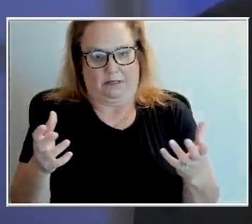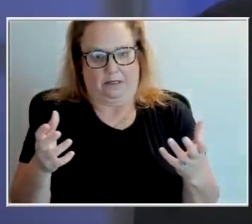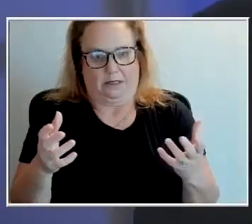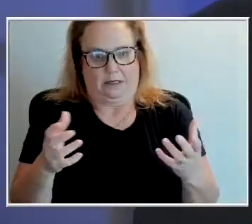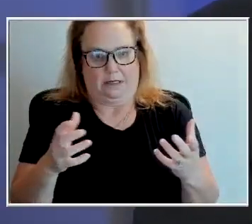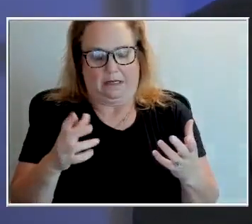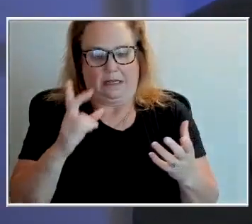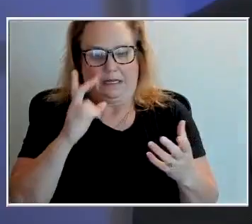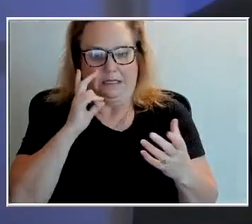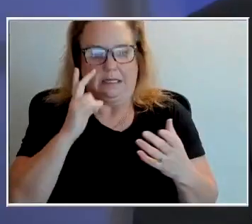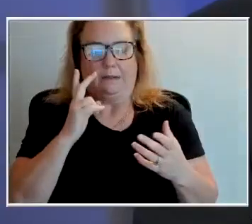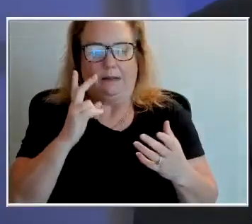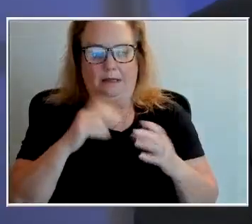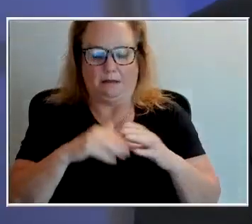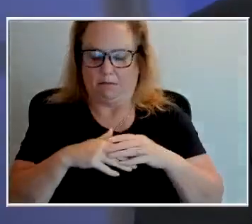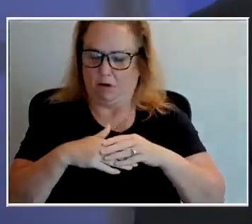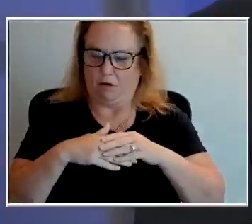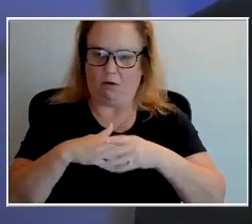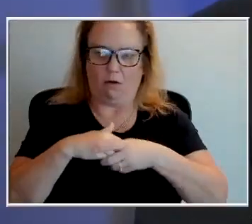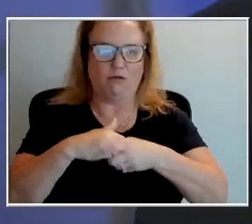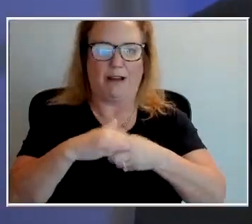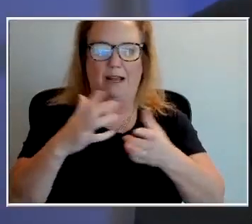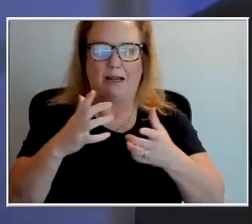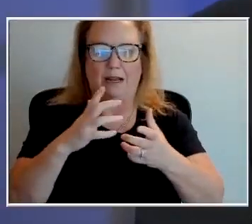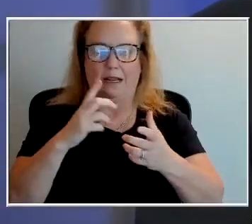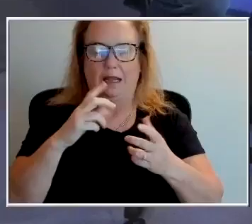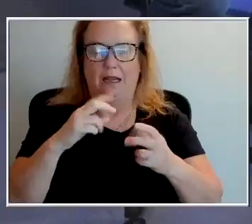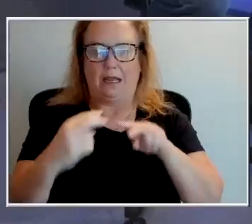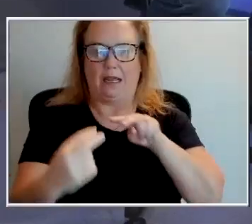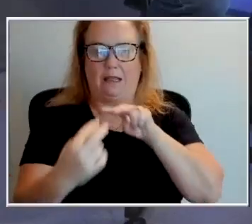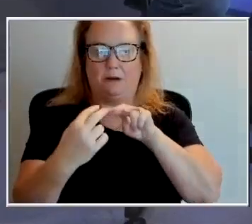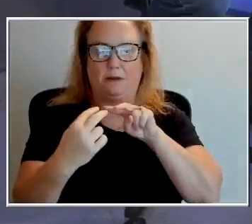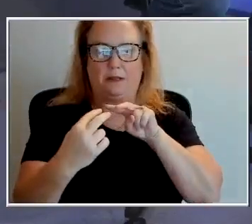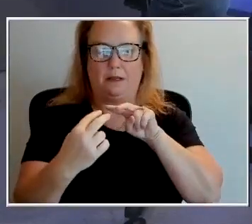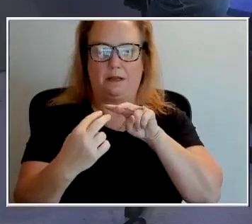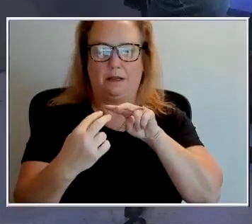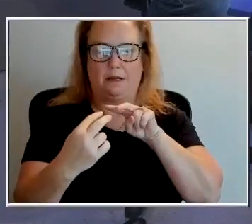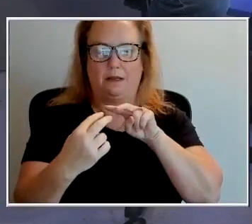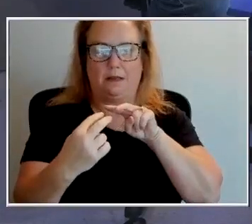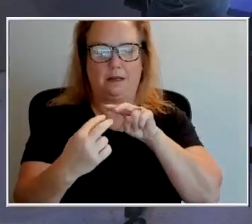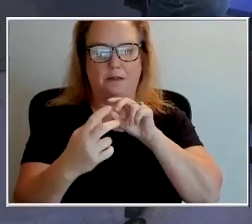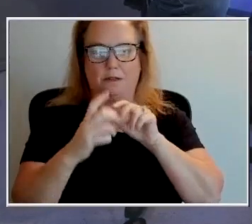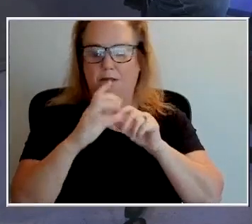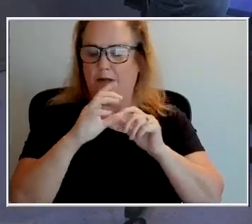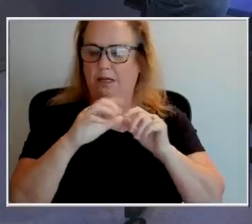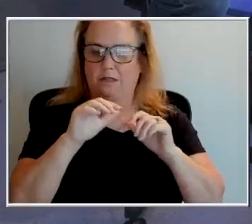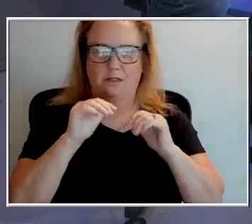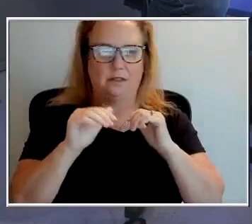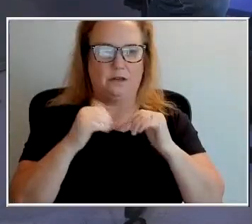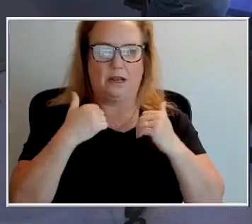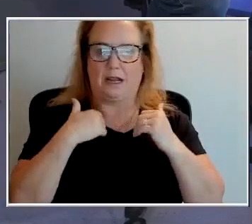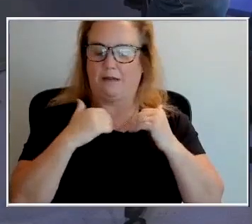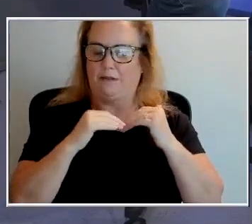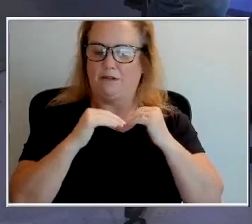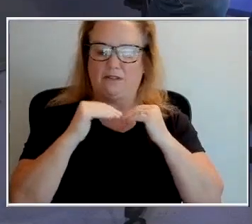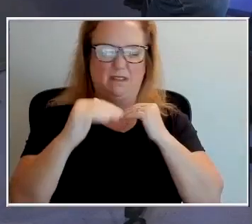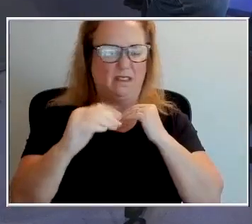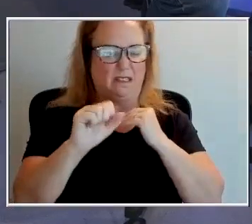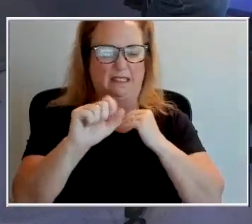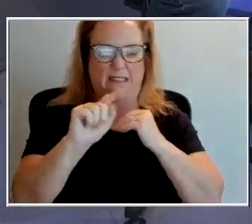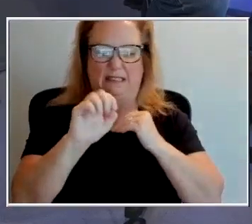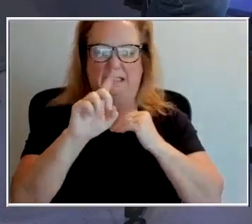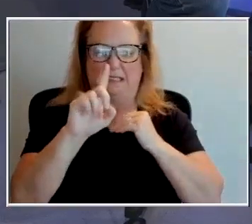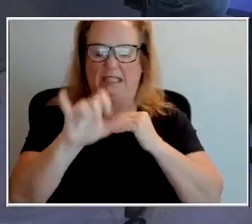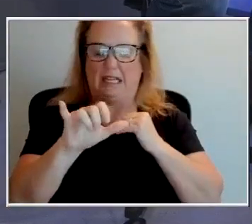it. And he looked at me and held it out. He looked rock steady, stable, didn't he? Just like that. You got to have that. Just to be like that. Got to have that to